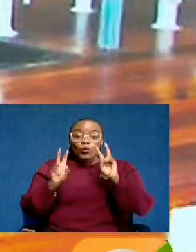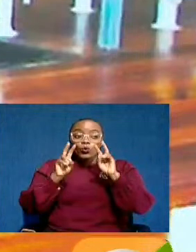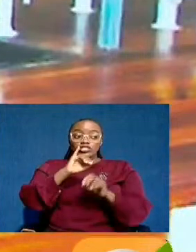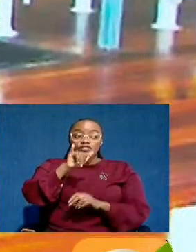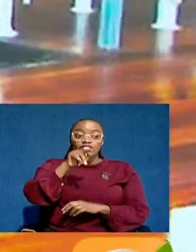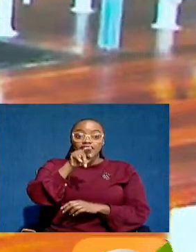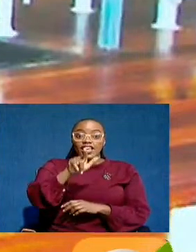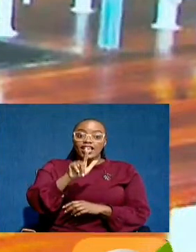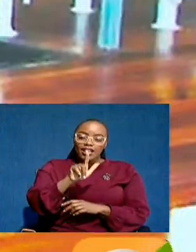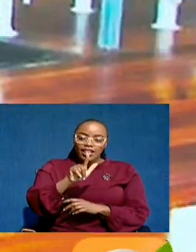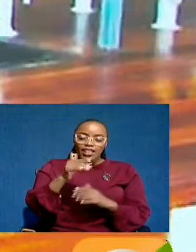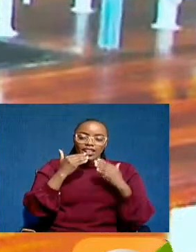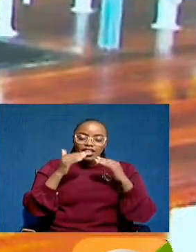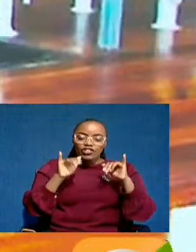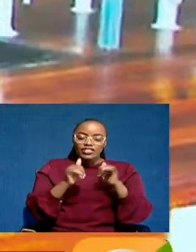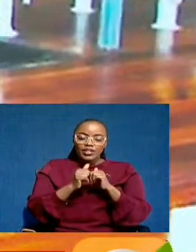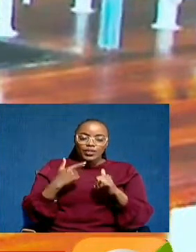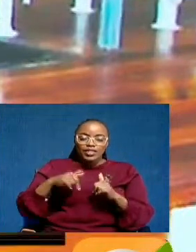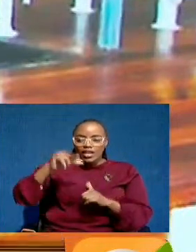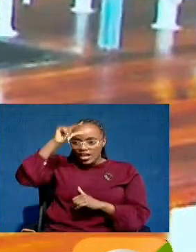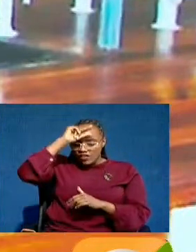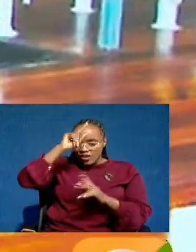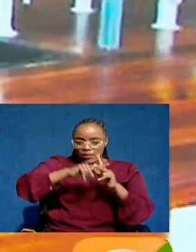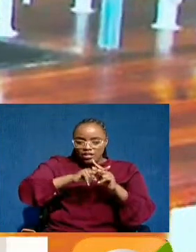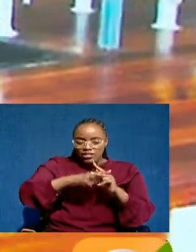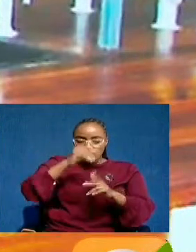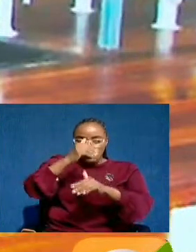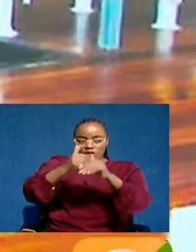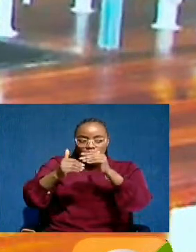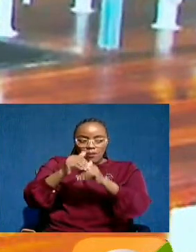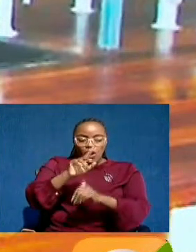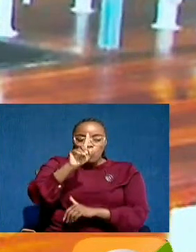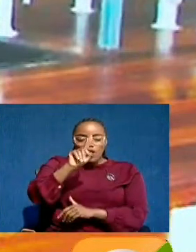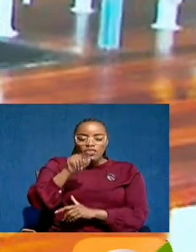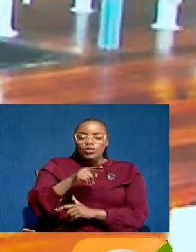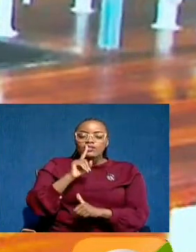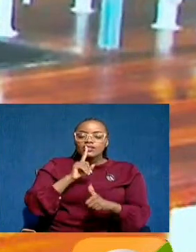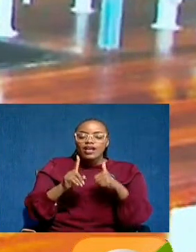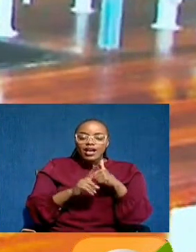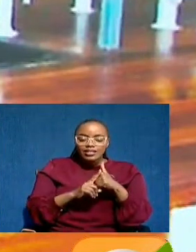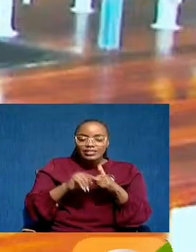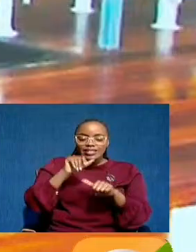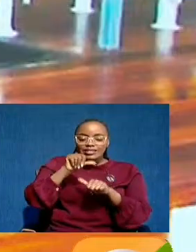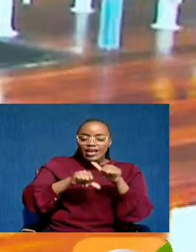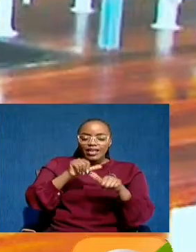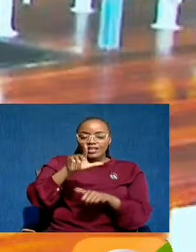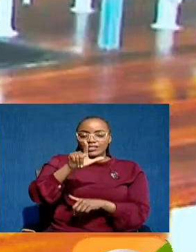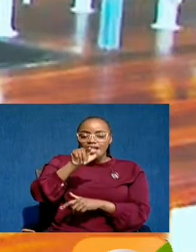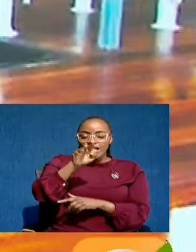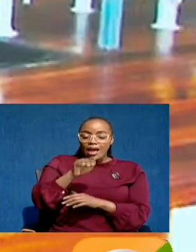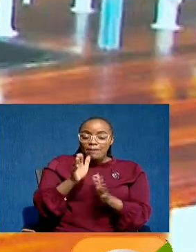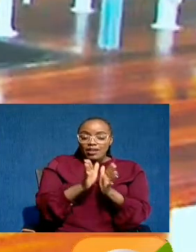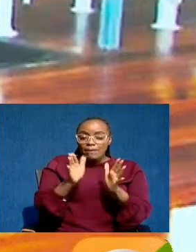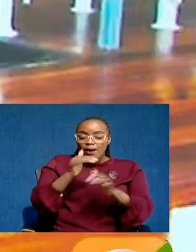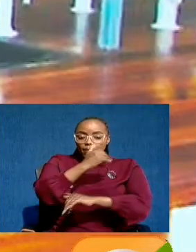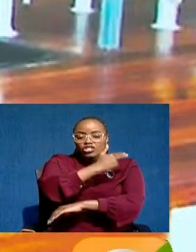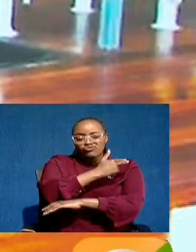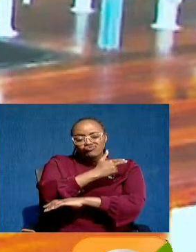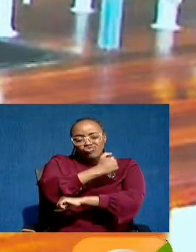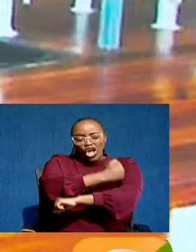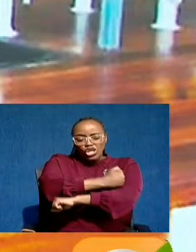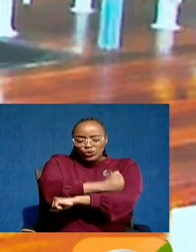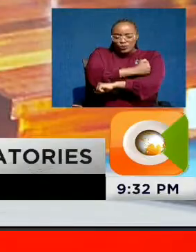for staying with us. The government has rolled out the construction of 1,600 science laboratories in public schools across the